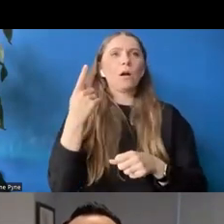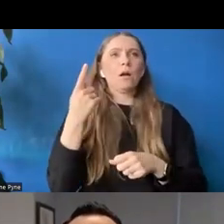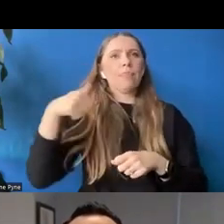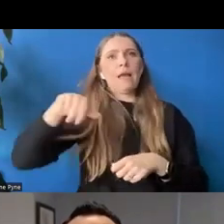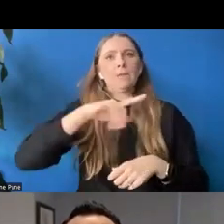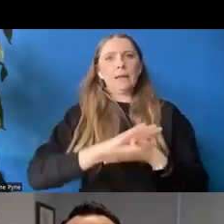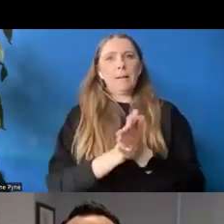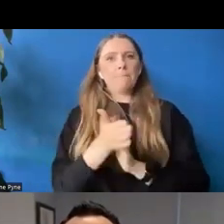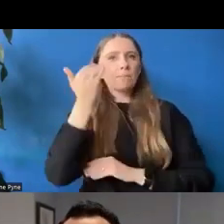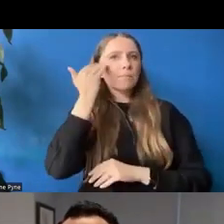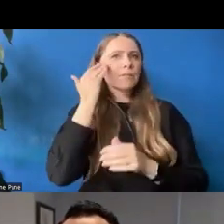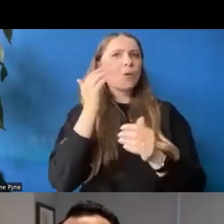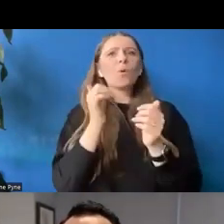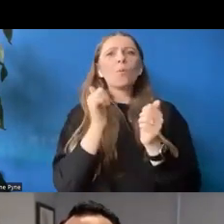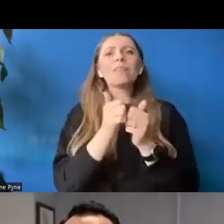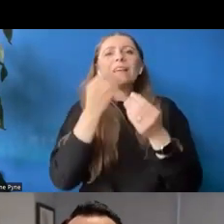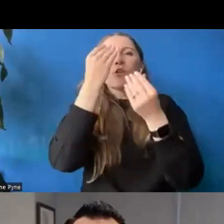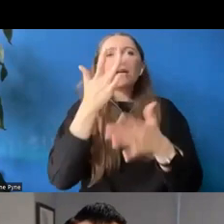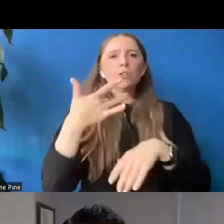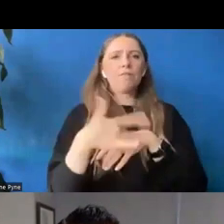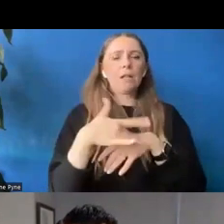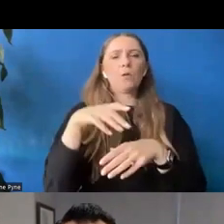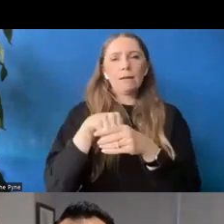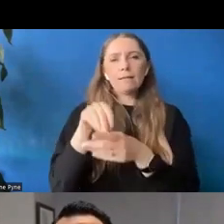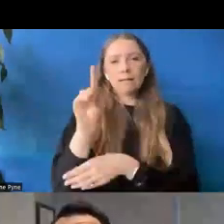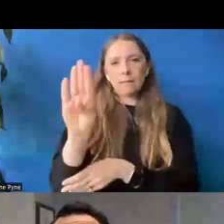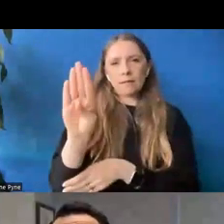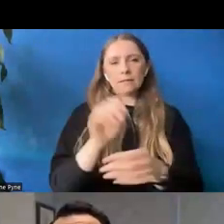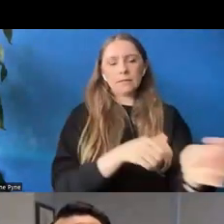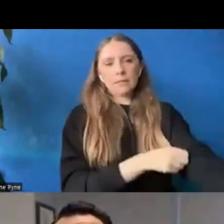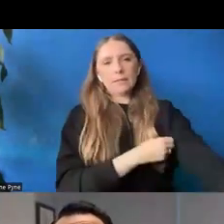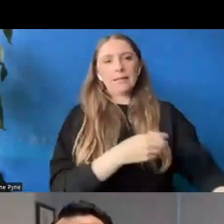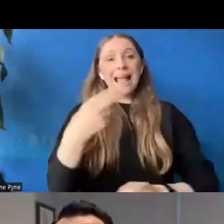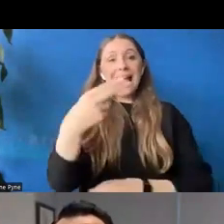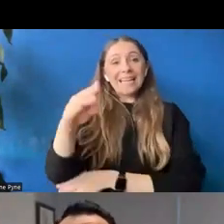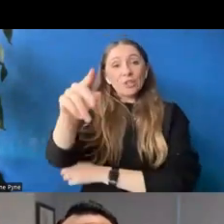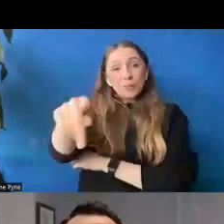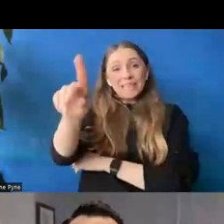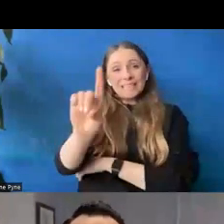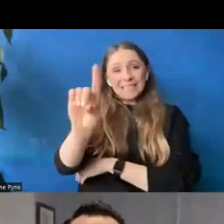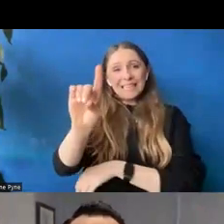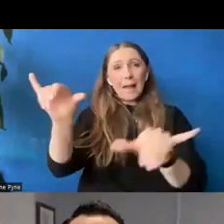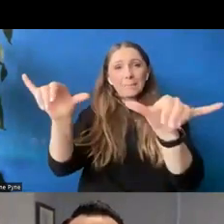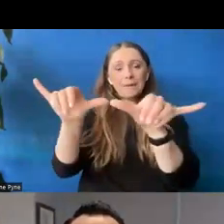what information is available in the database. Second, HPD measures,